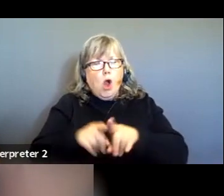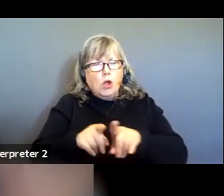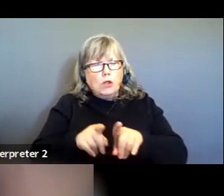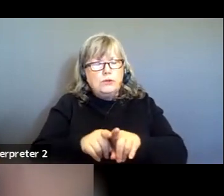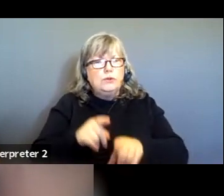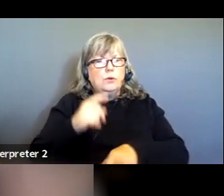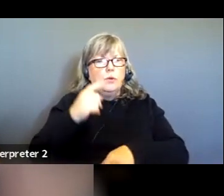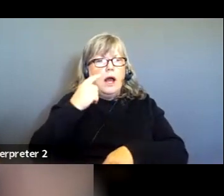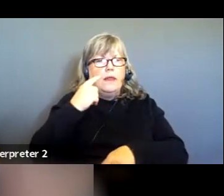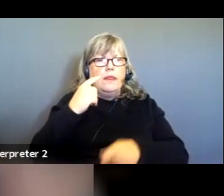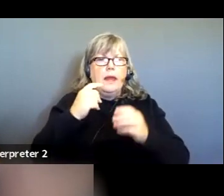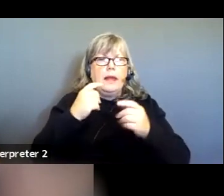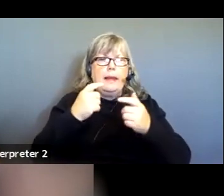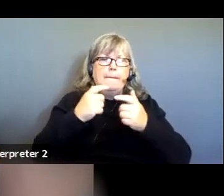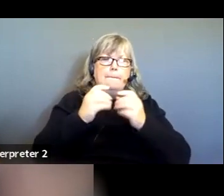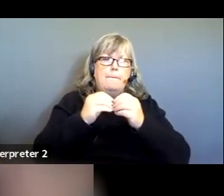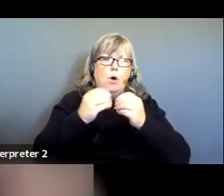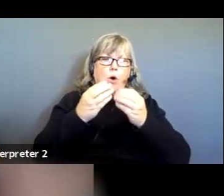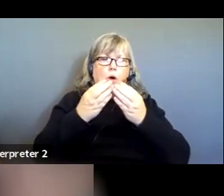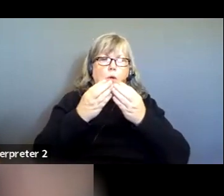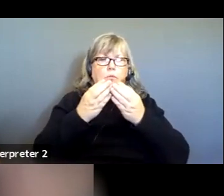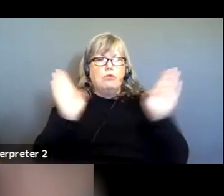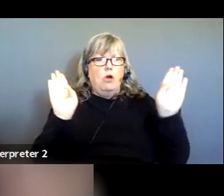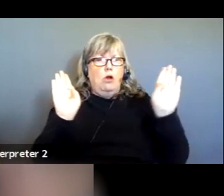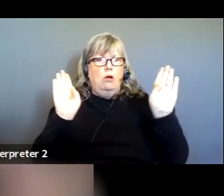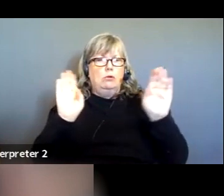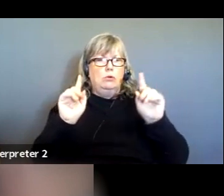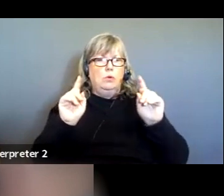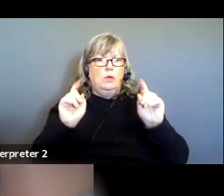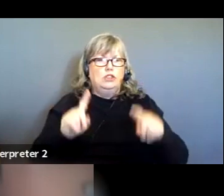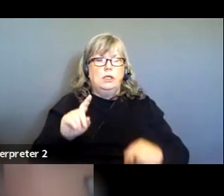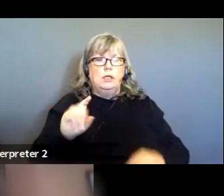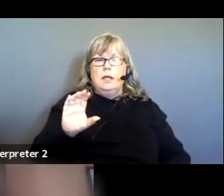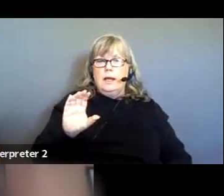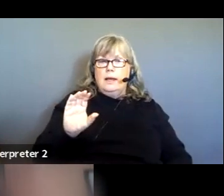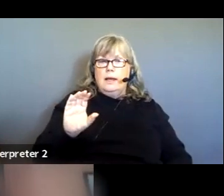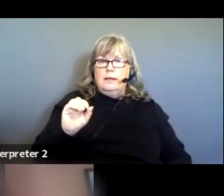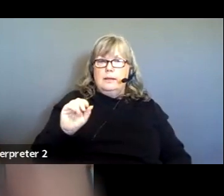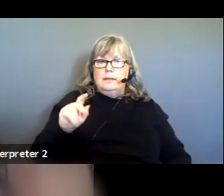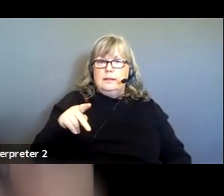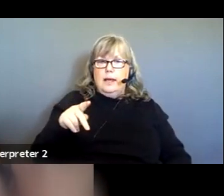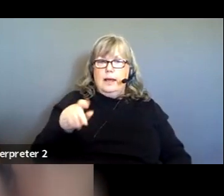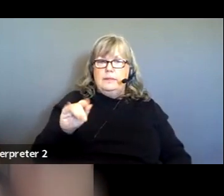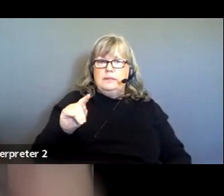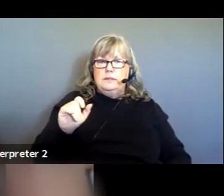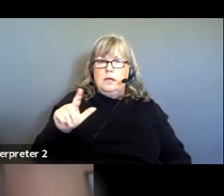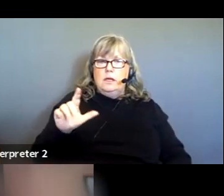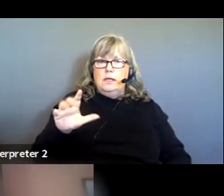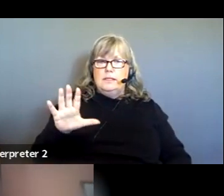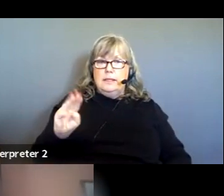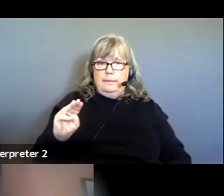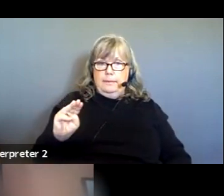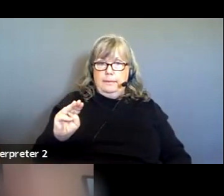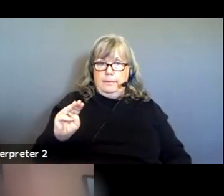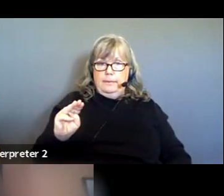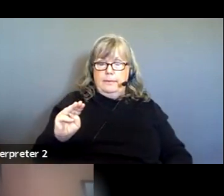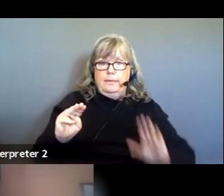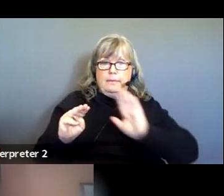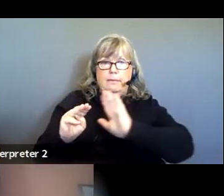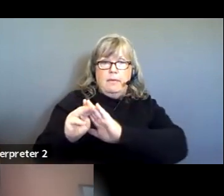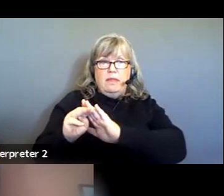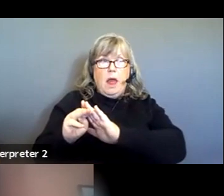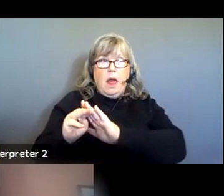could get into it now, but capitalism is based on unlimited growth.